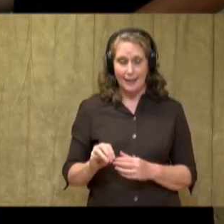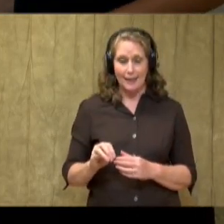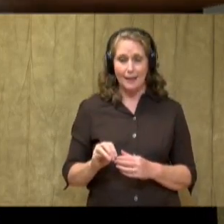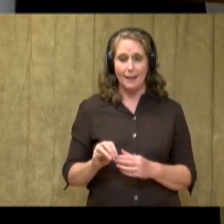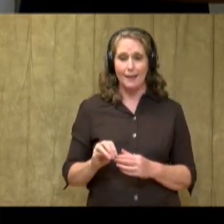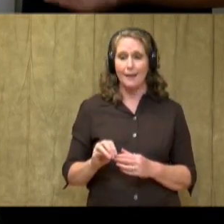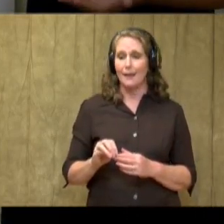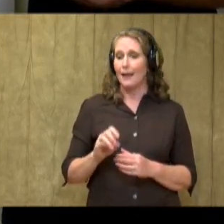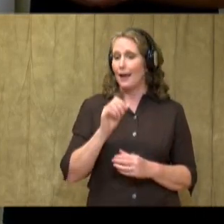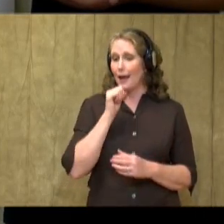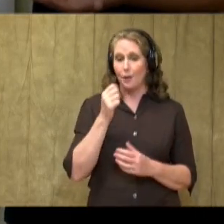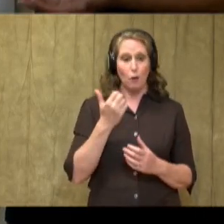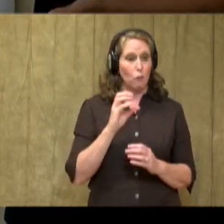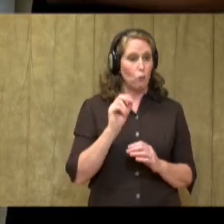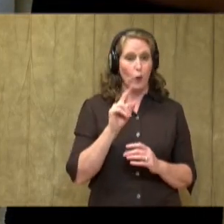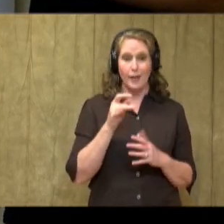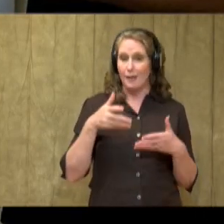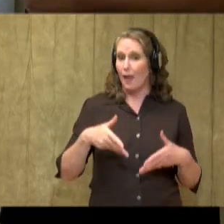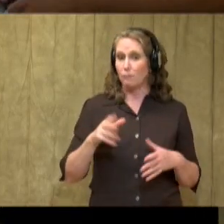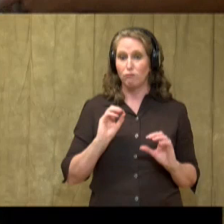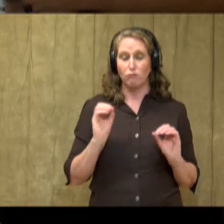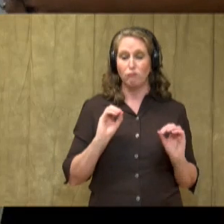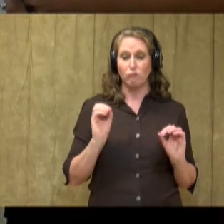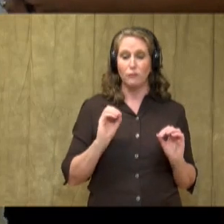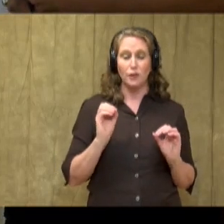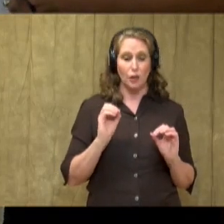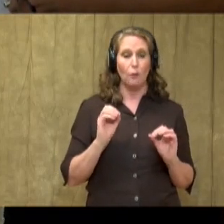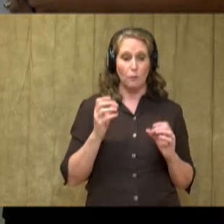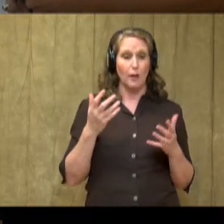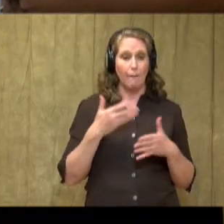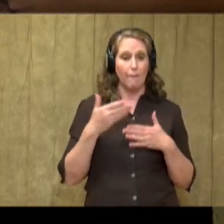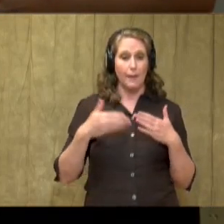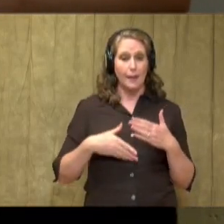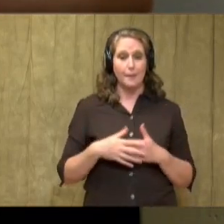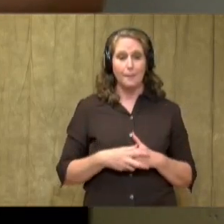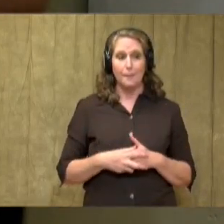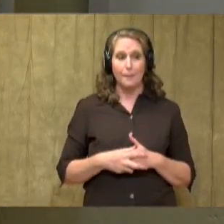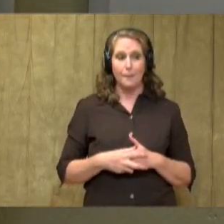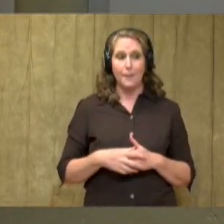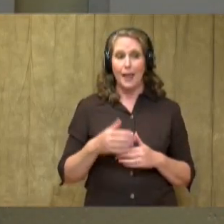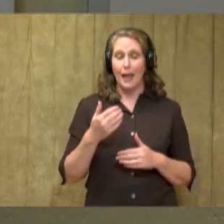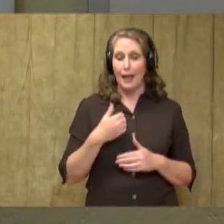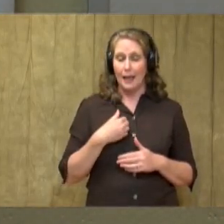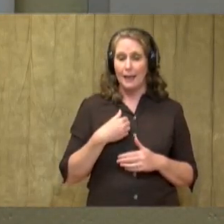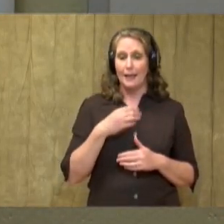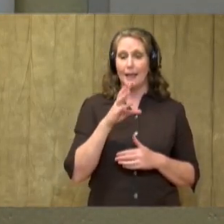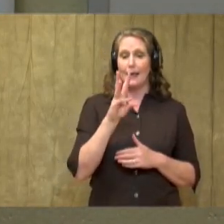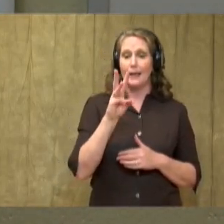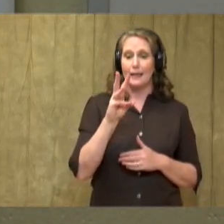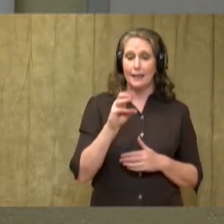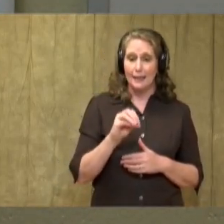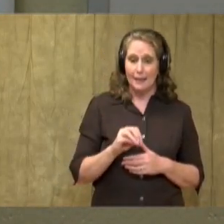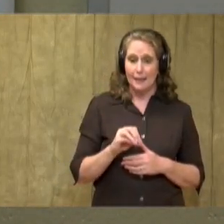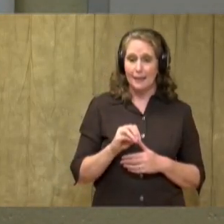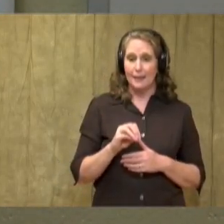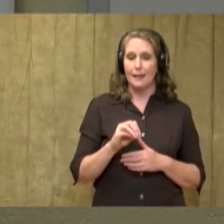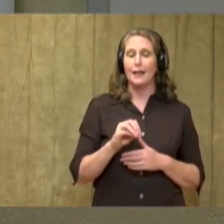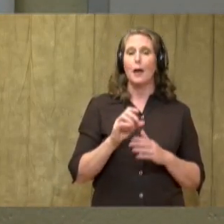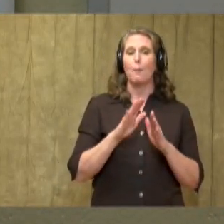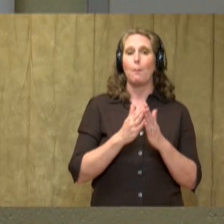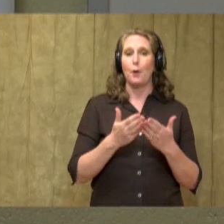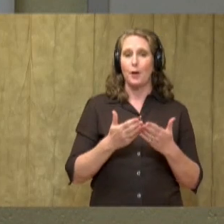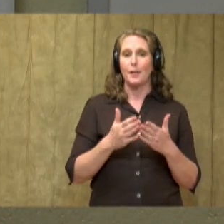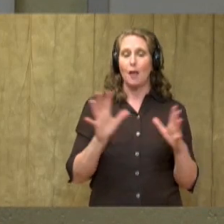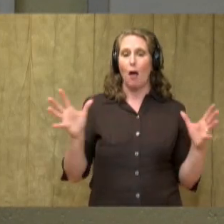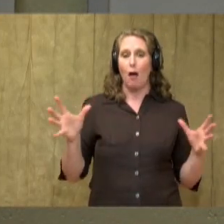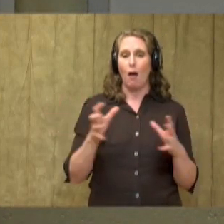60. I don't have any 1s left over, so I'm going to stop counting there. I have 60 books